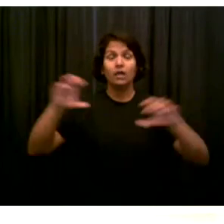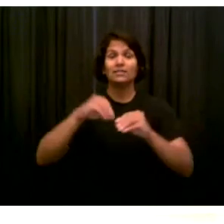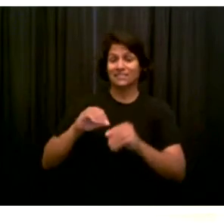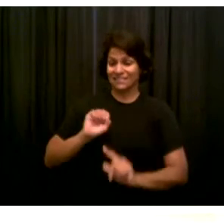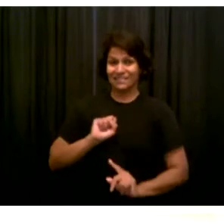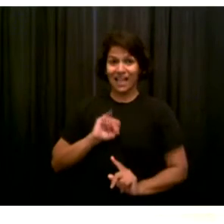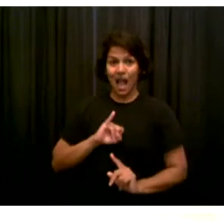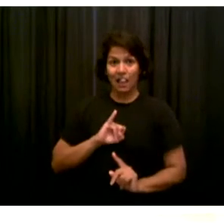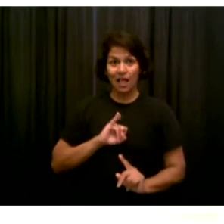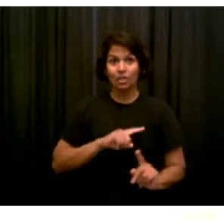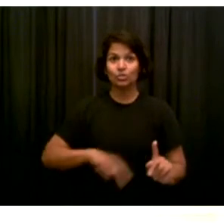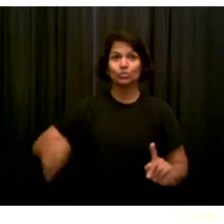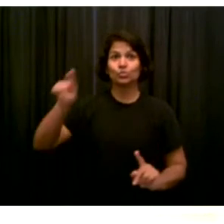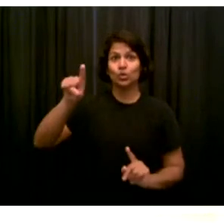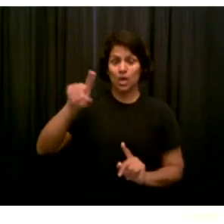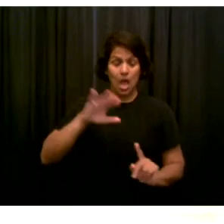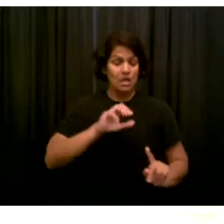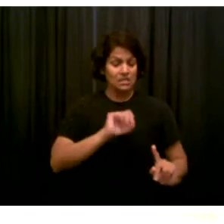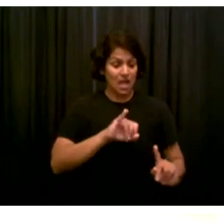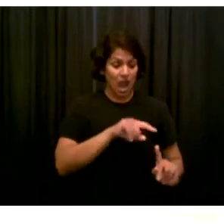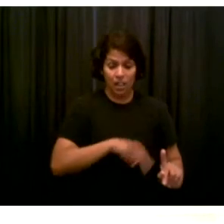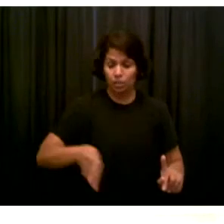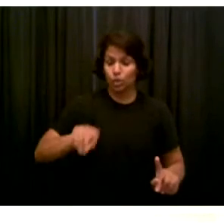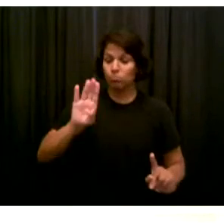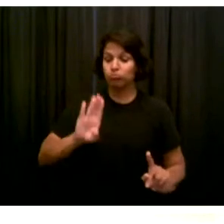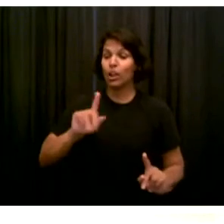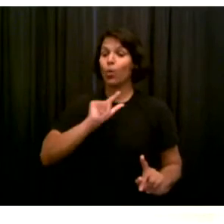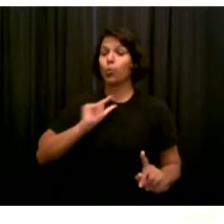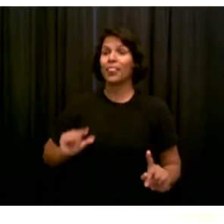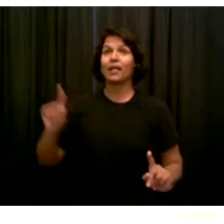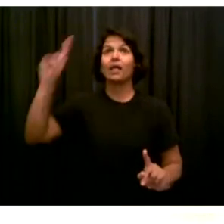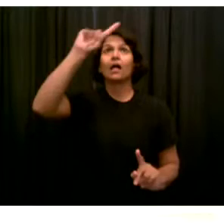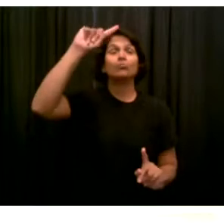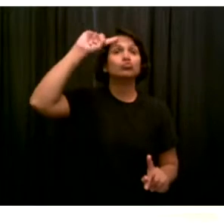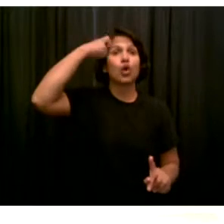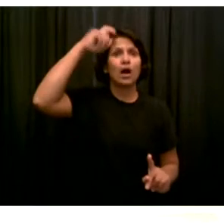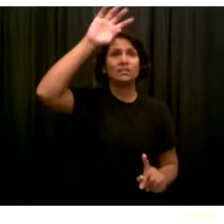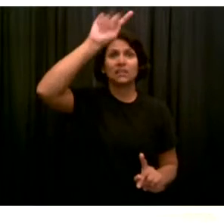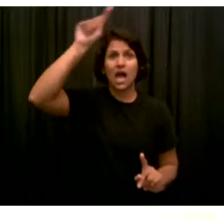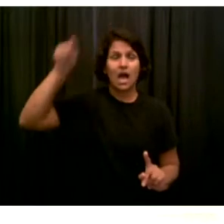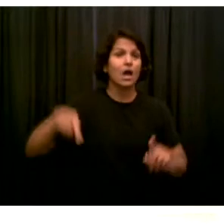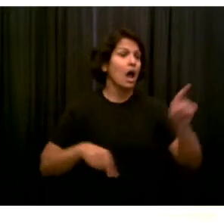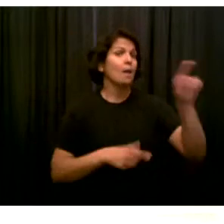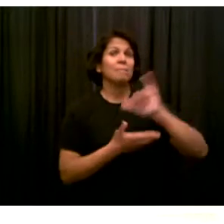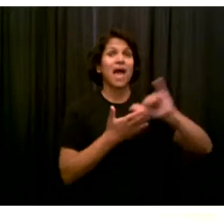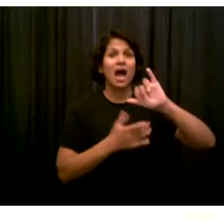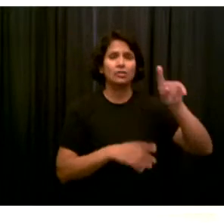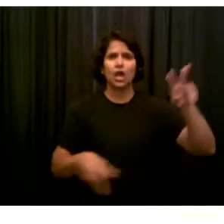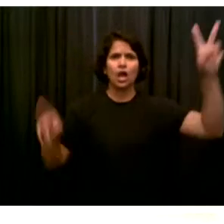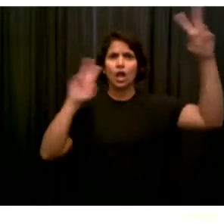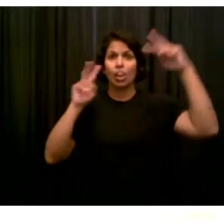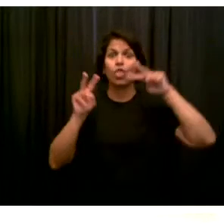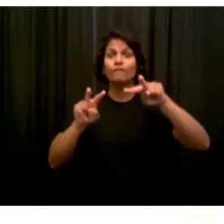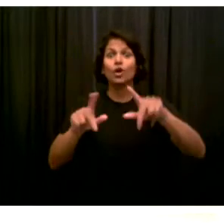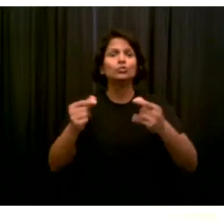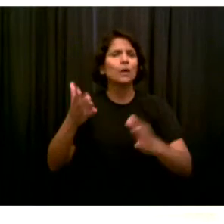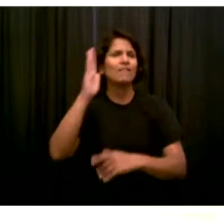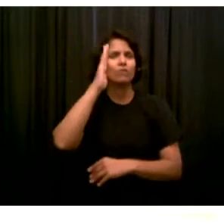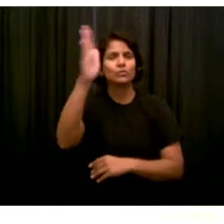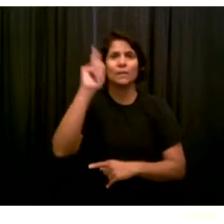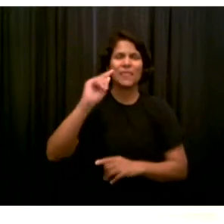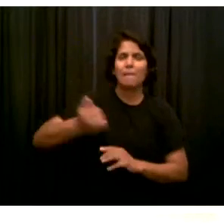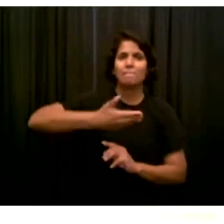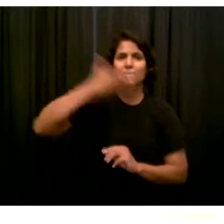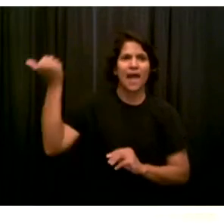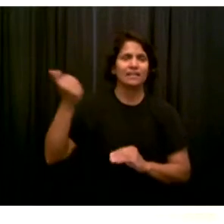between, who will have a say in the future of a better road, a smaller road, a more